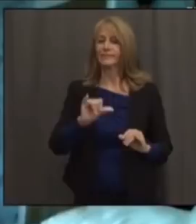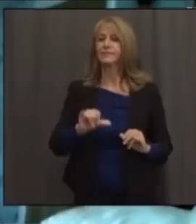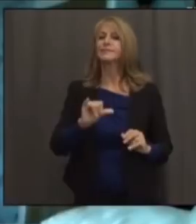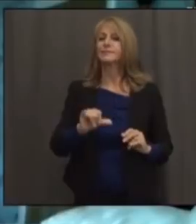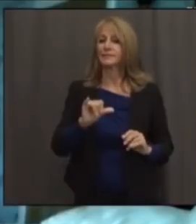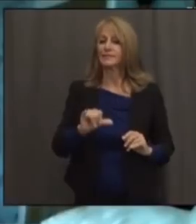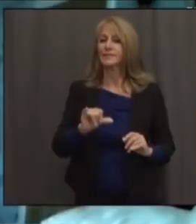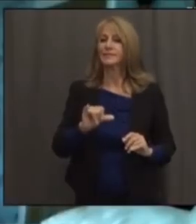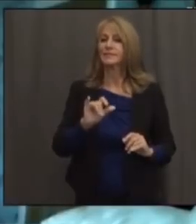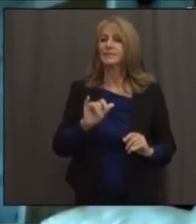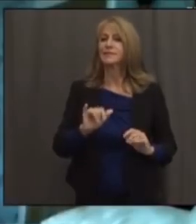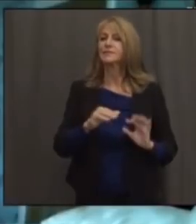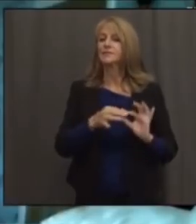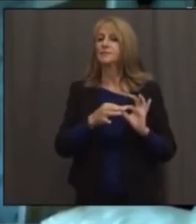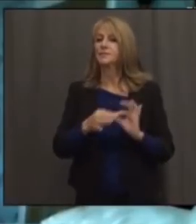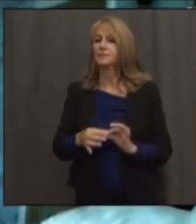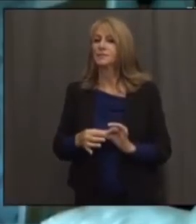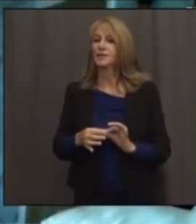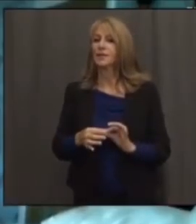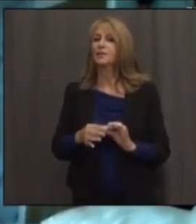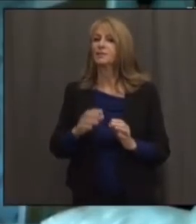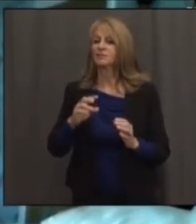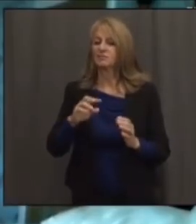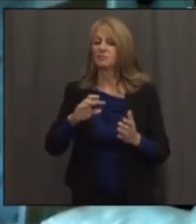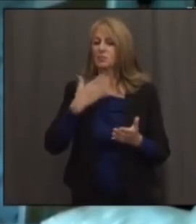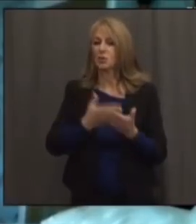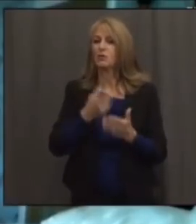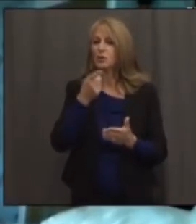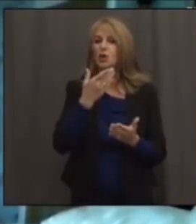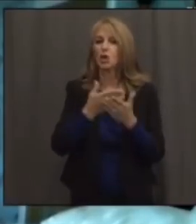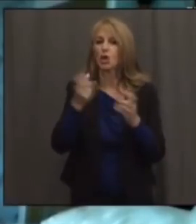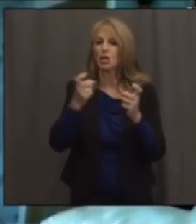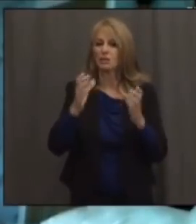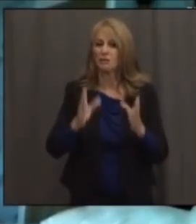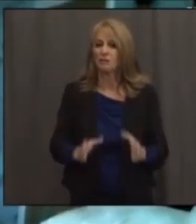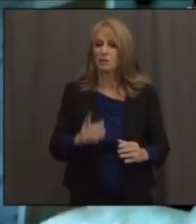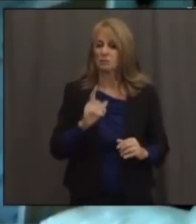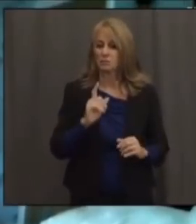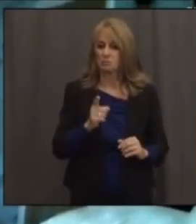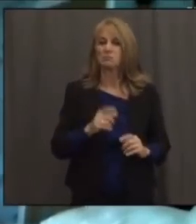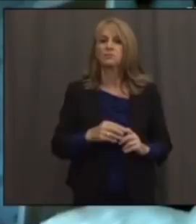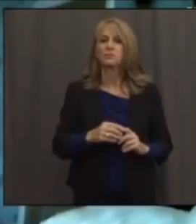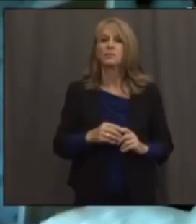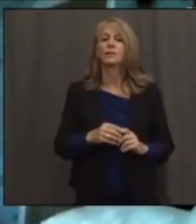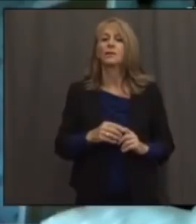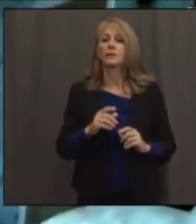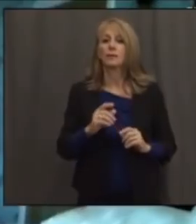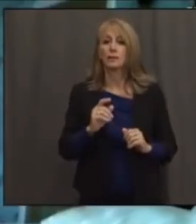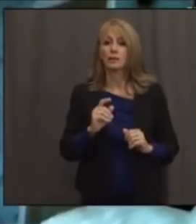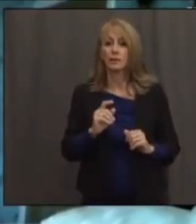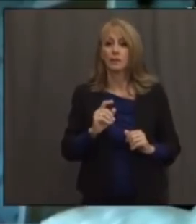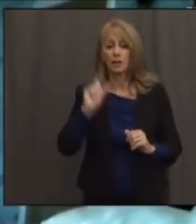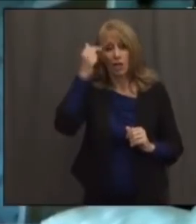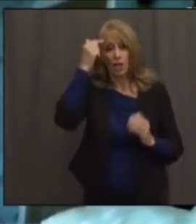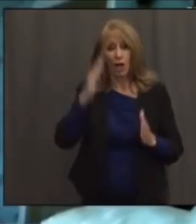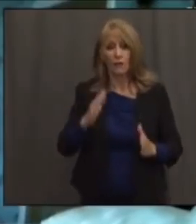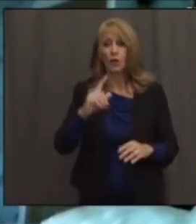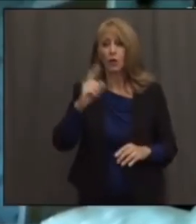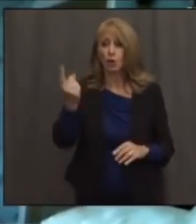the idea of the issue of good governance. You came to us with two